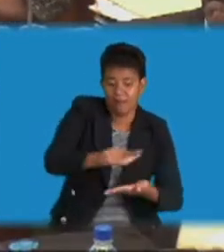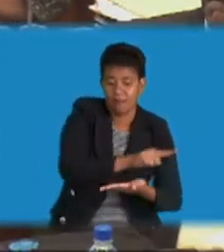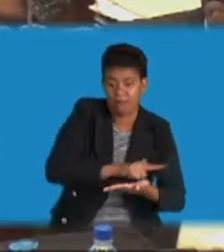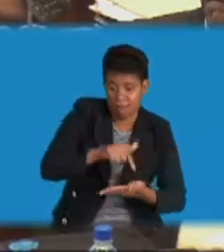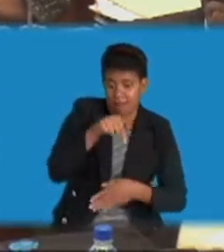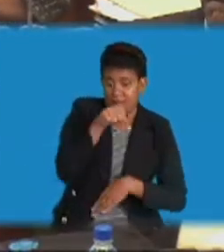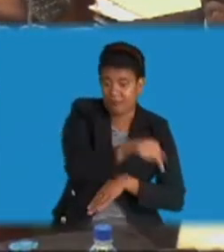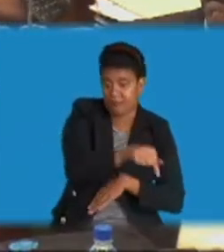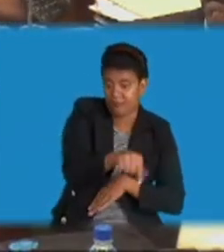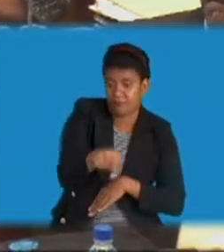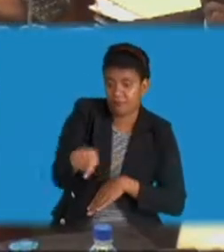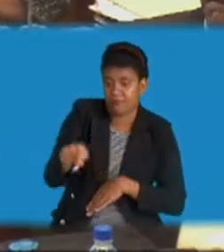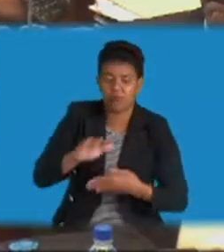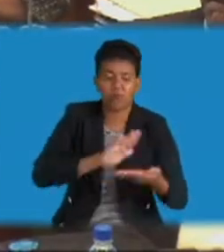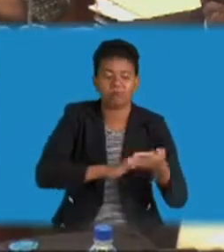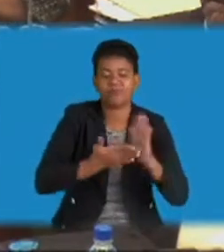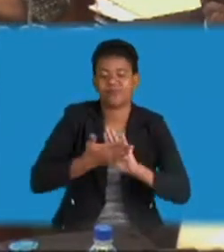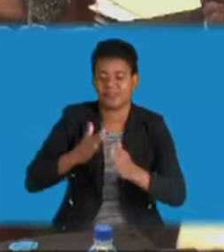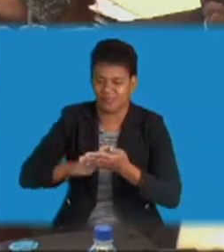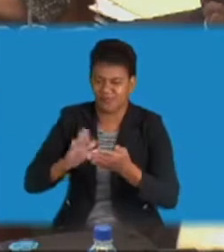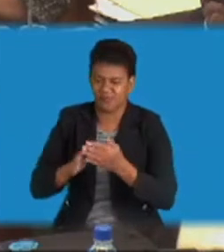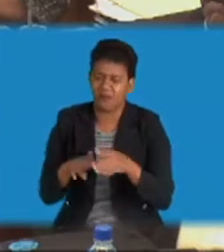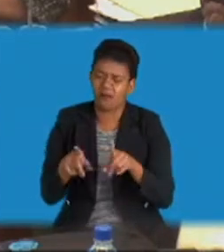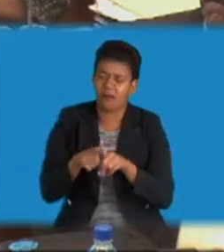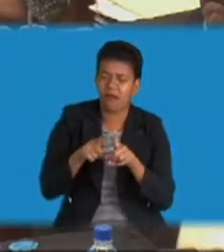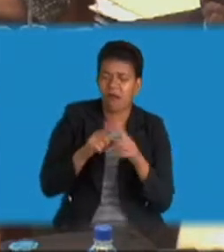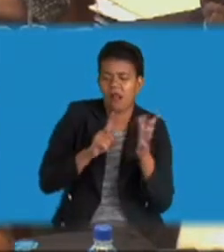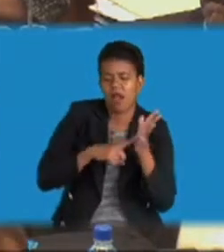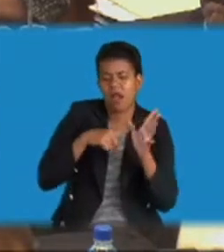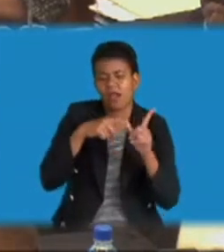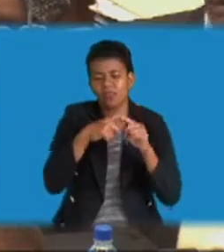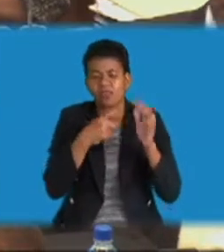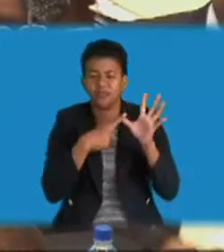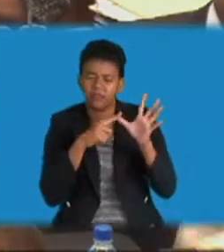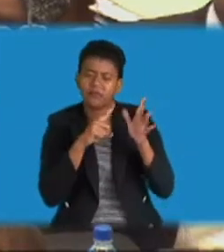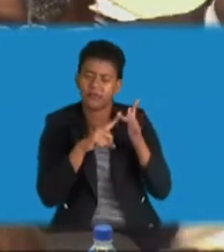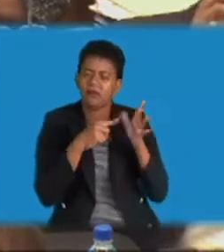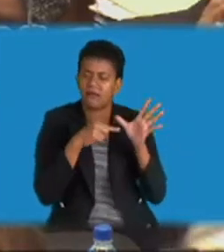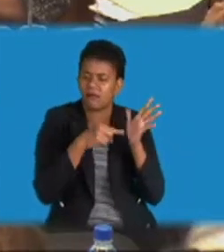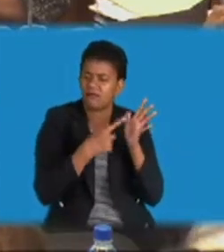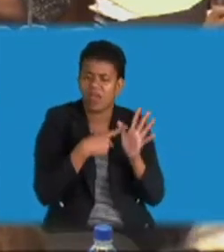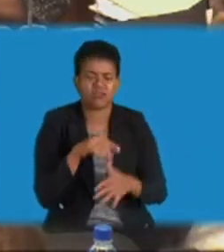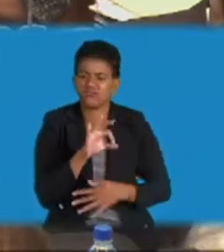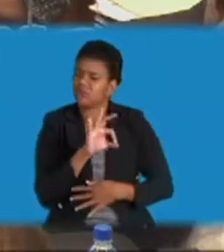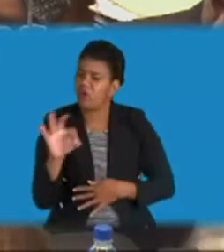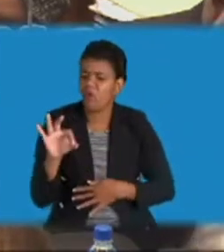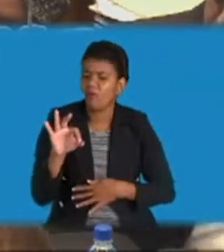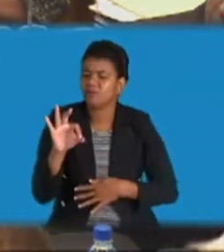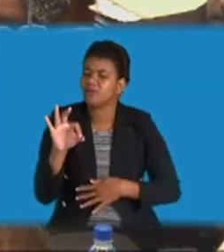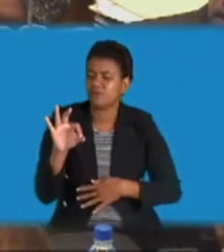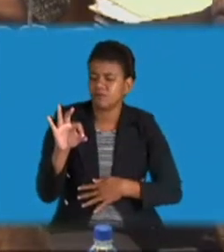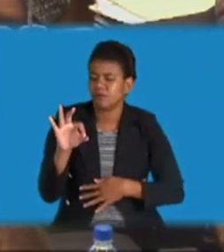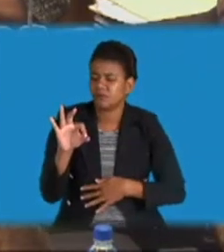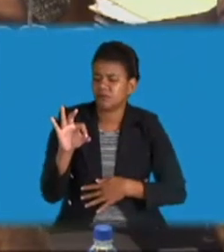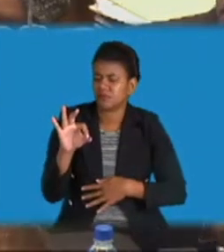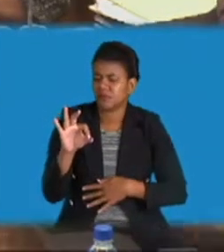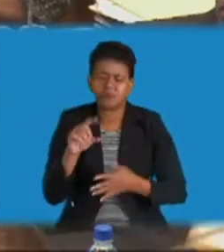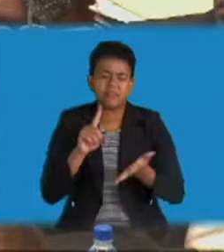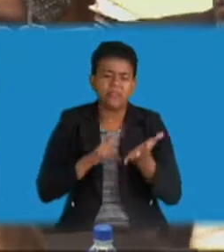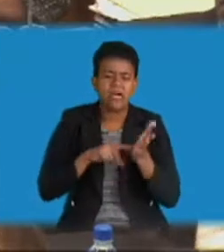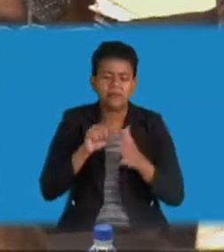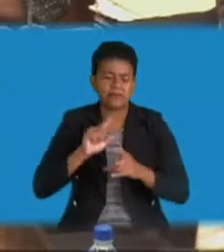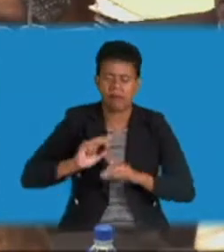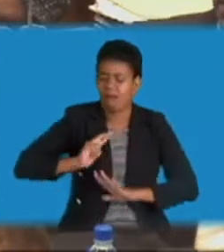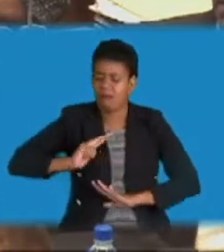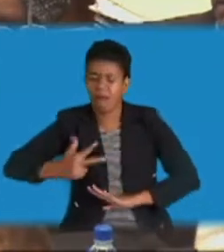is community-owned, like Lakemba. It is not leased to the Fiji Pine Limited group of companies. So the SCAF